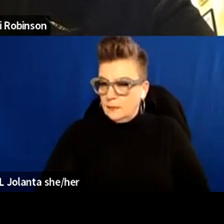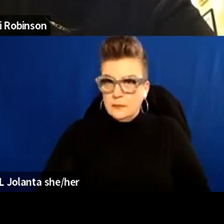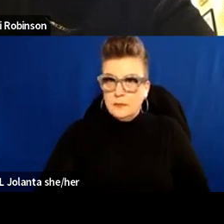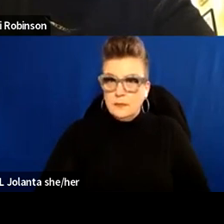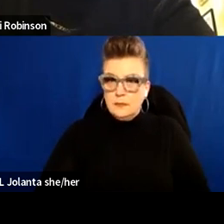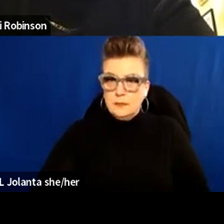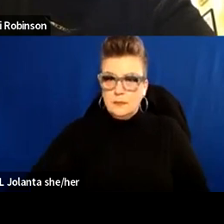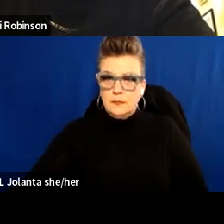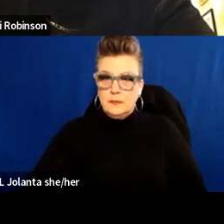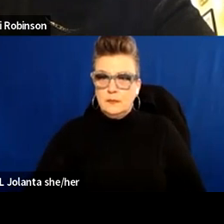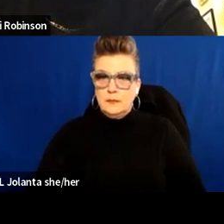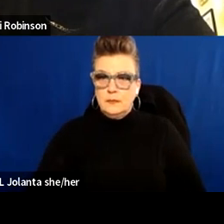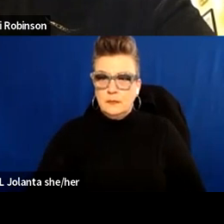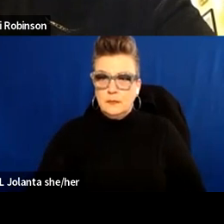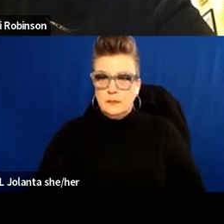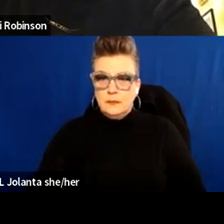foreign